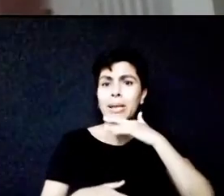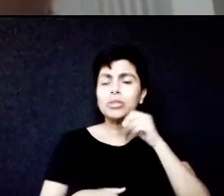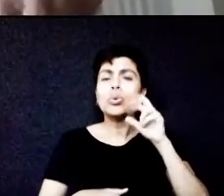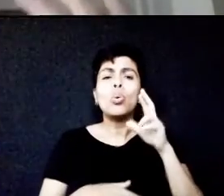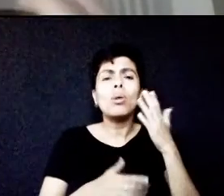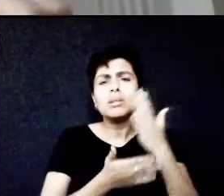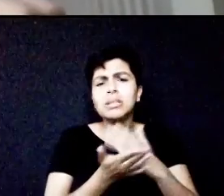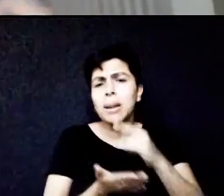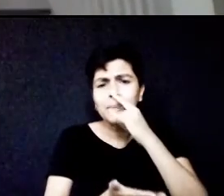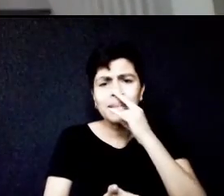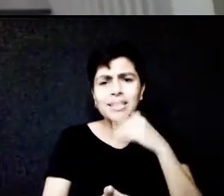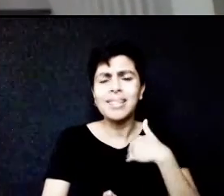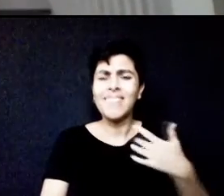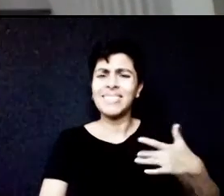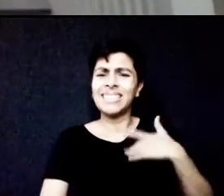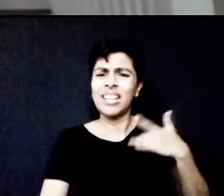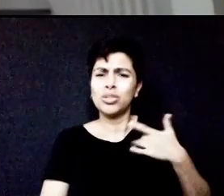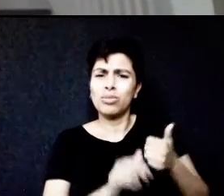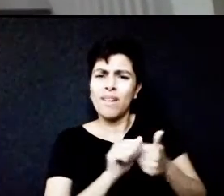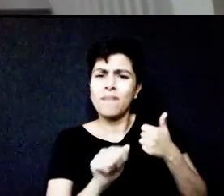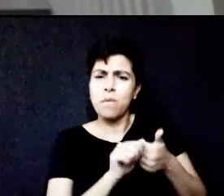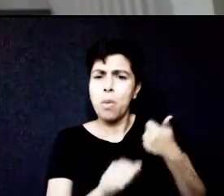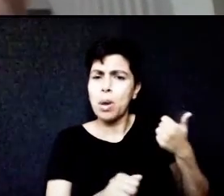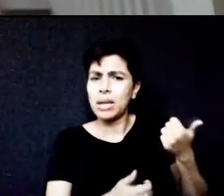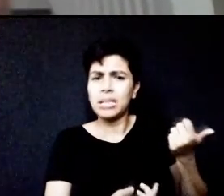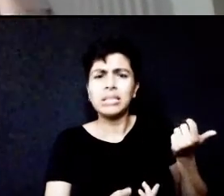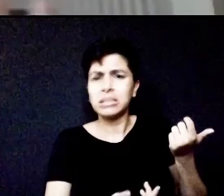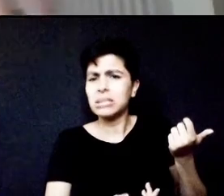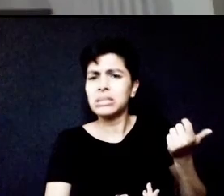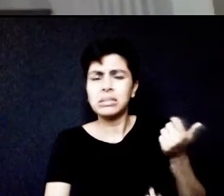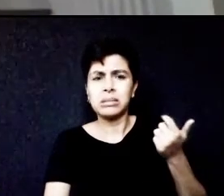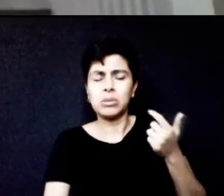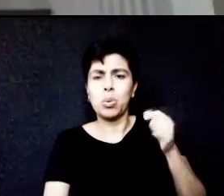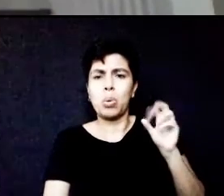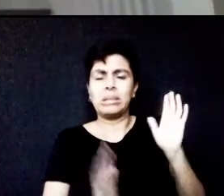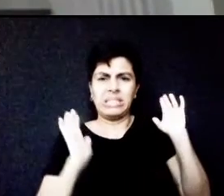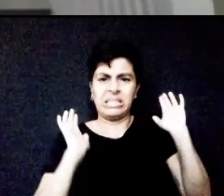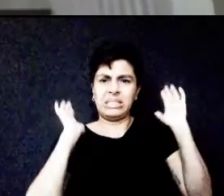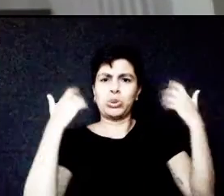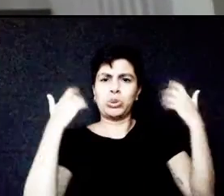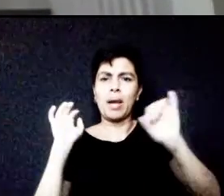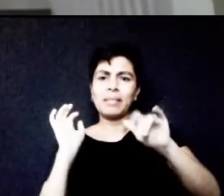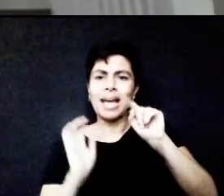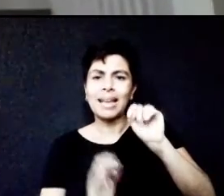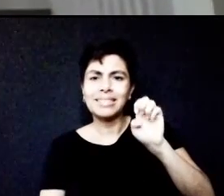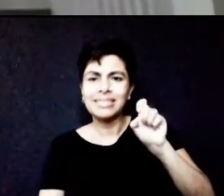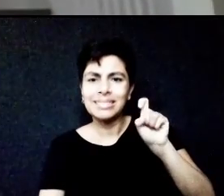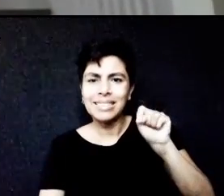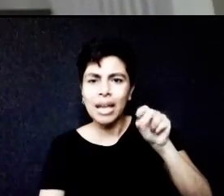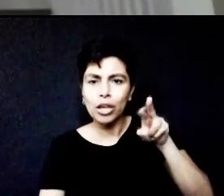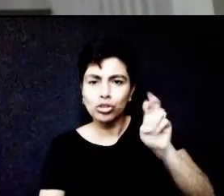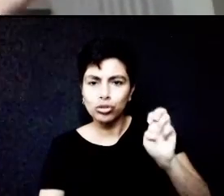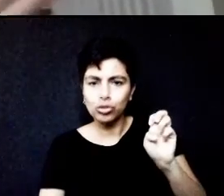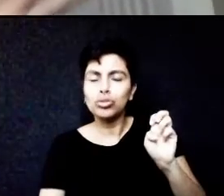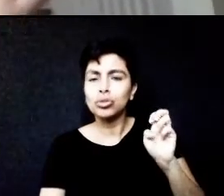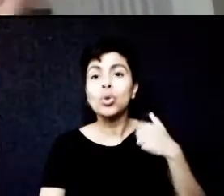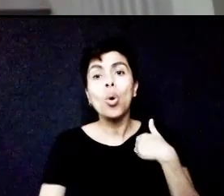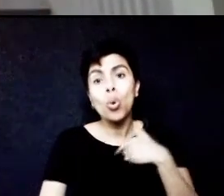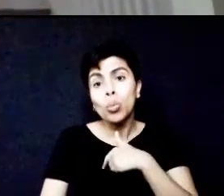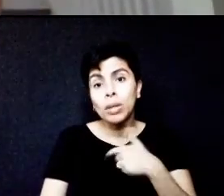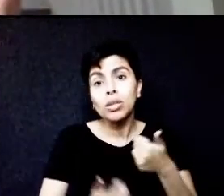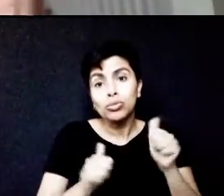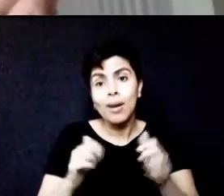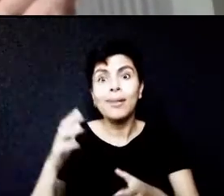kids have some like a sensory sort of avoidance of certain types of texture and such. So we try to add sort of a